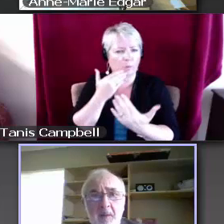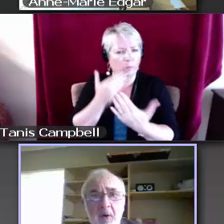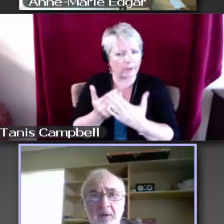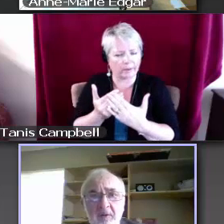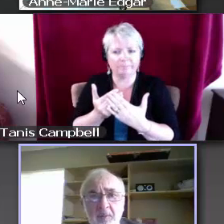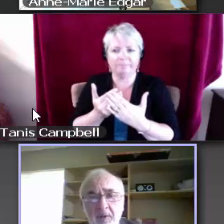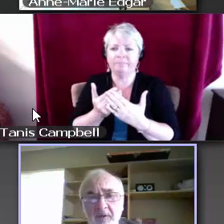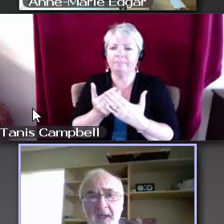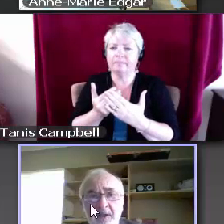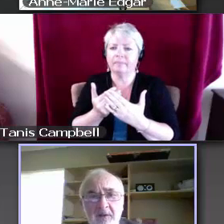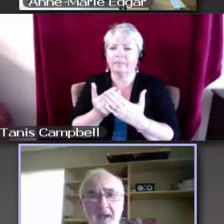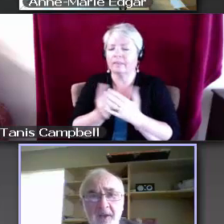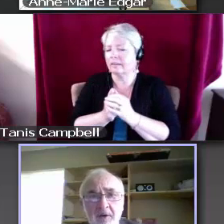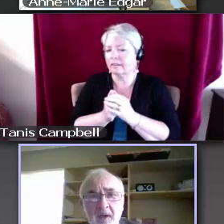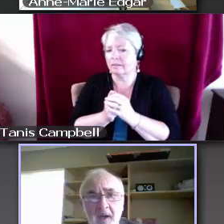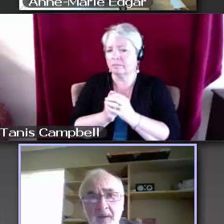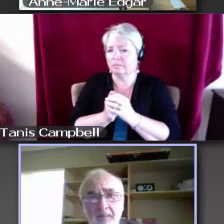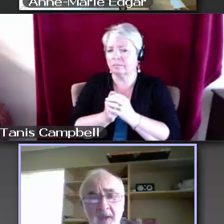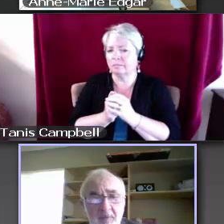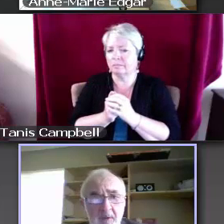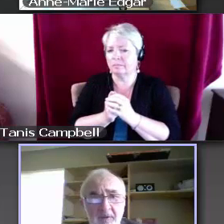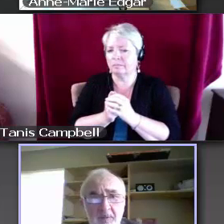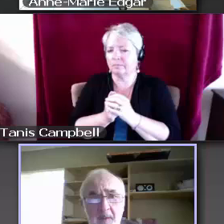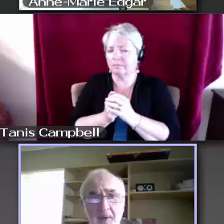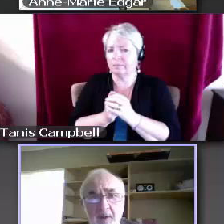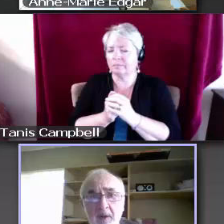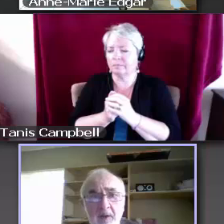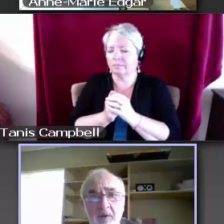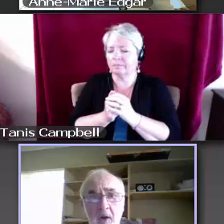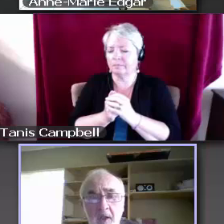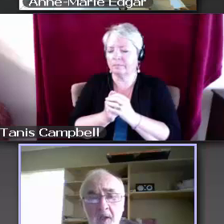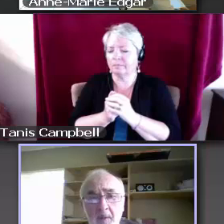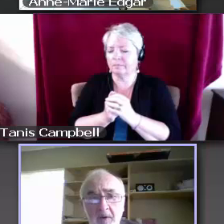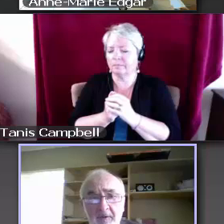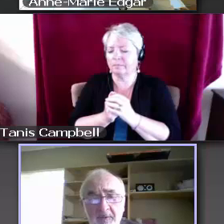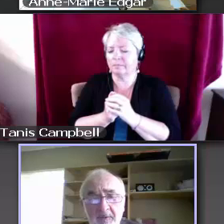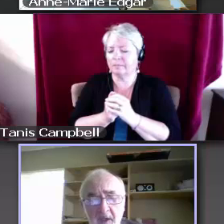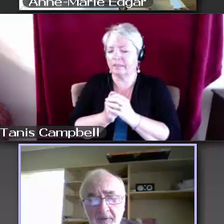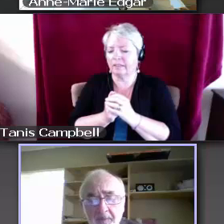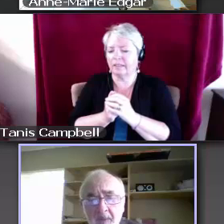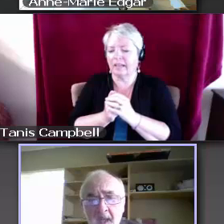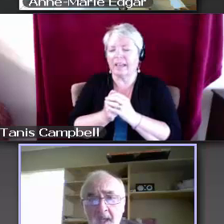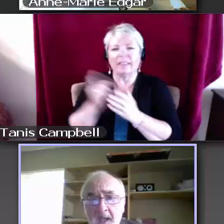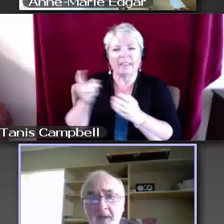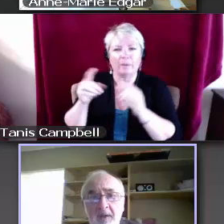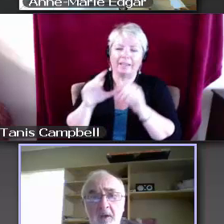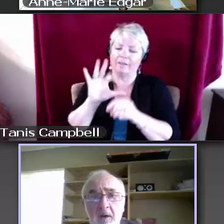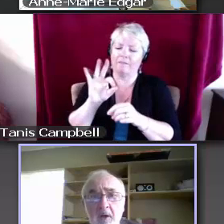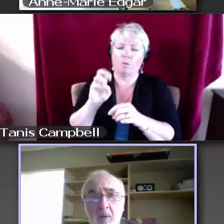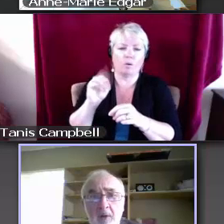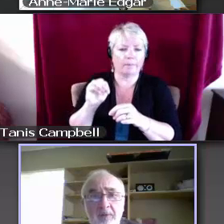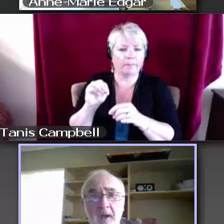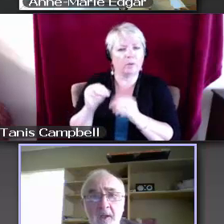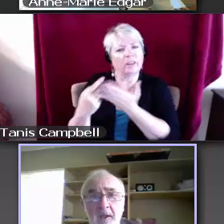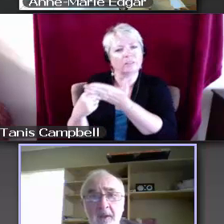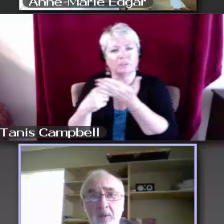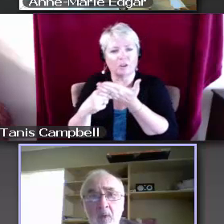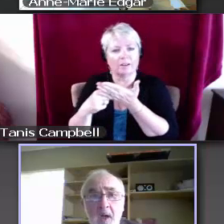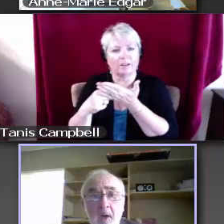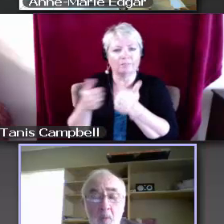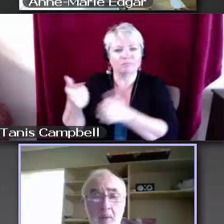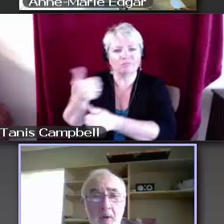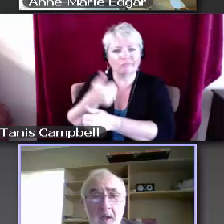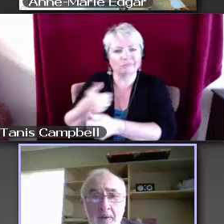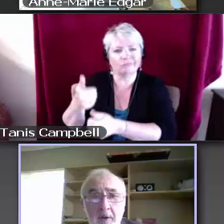not that many participants getting together as business people and talking amongst themselves. And I think, quite frankly,